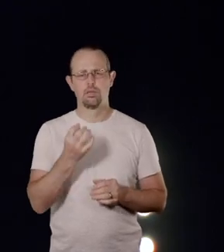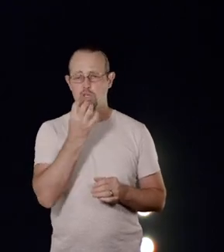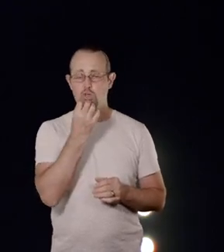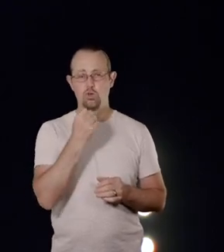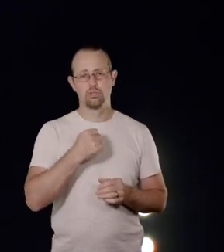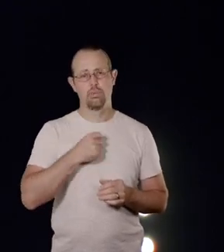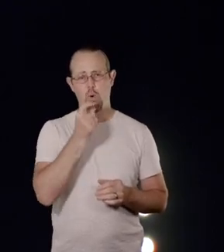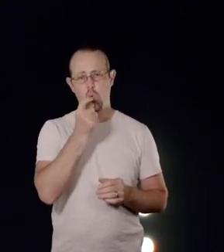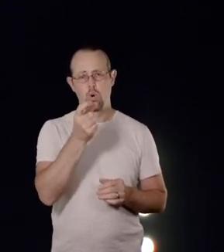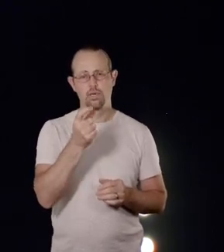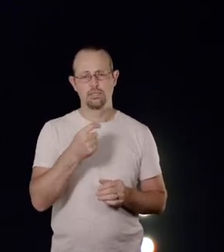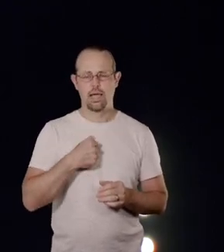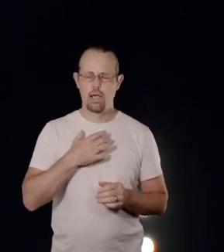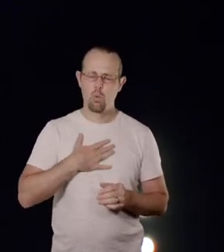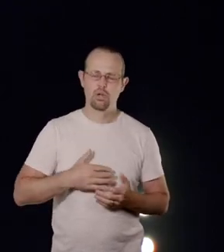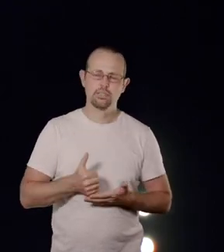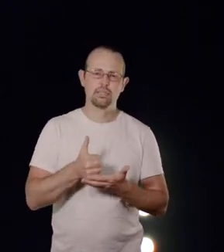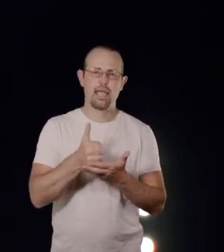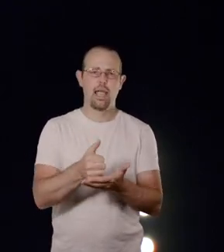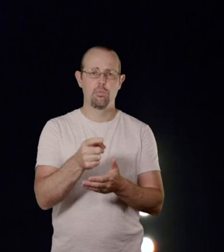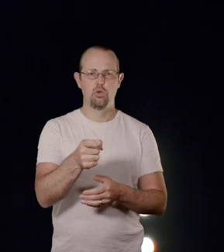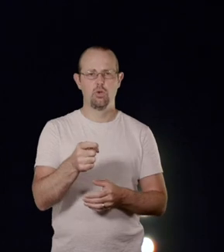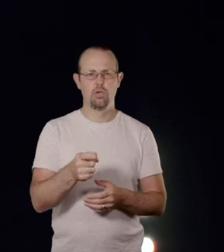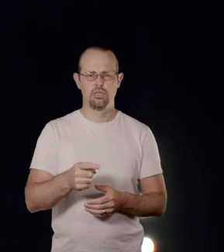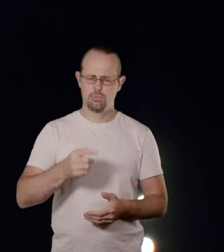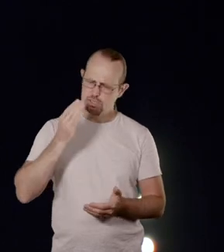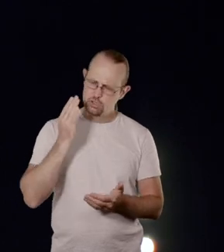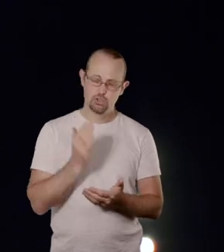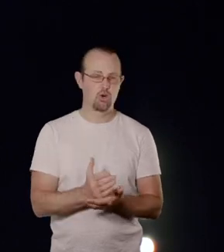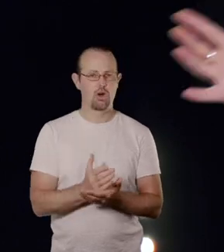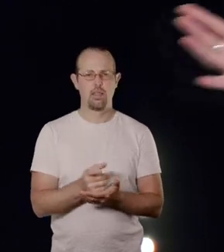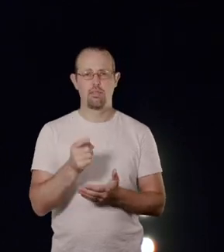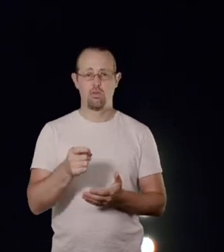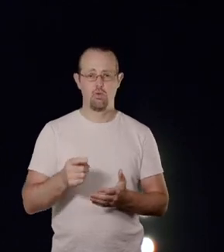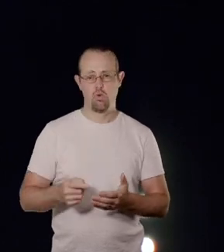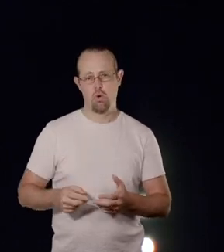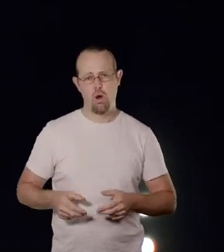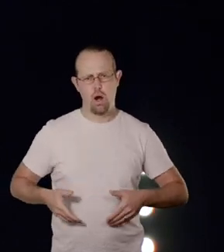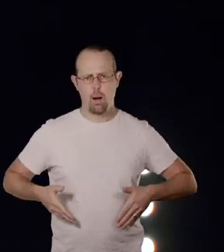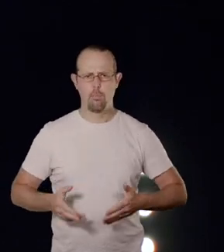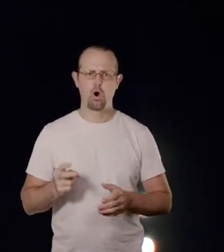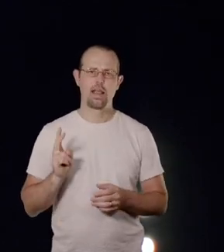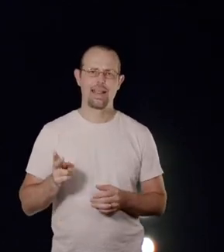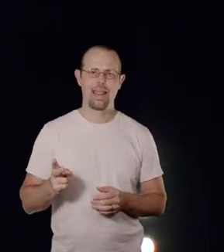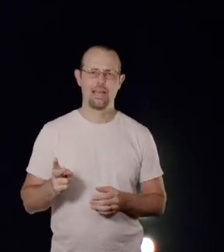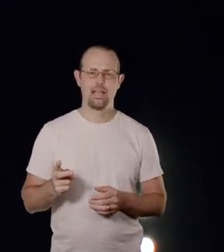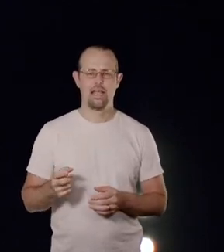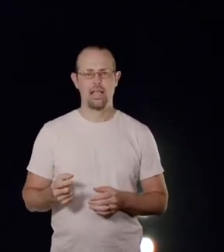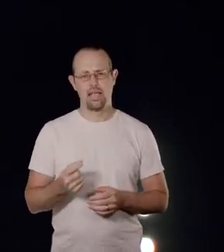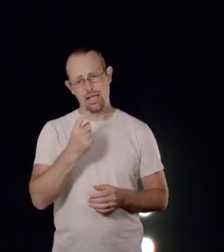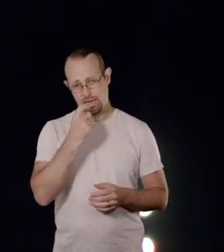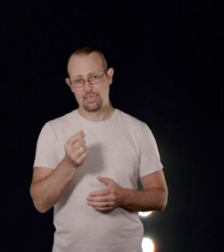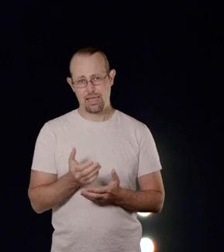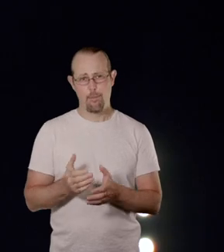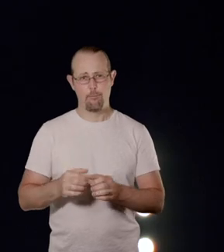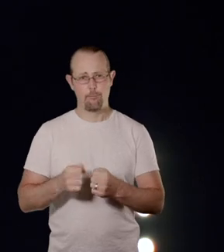you to become absolutely assured that A, you're born again, and B, you can break bread with faith. God wants you to step